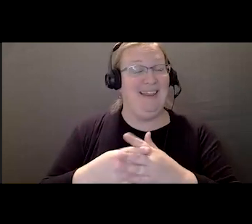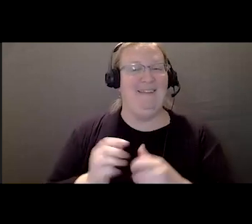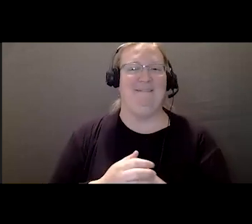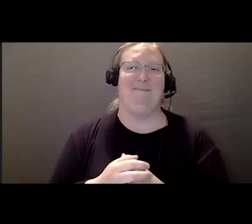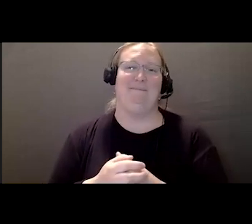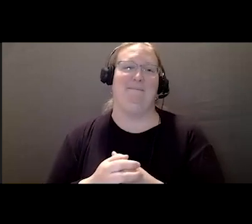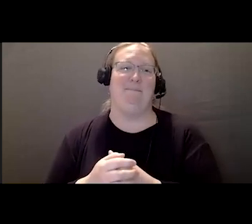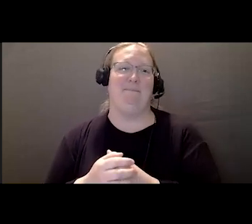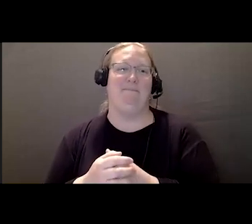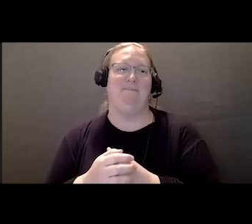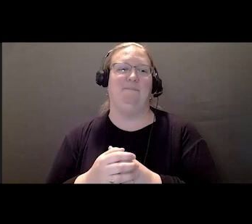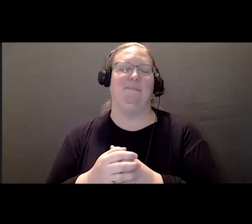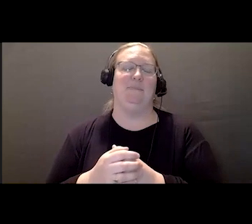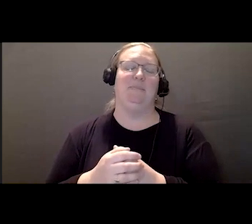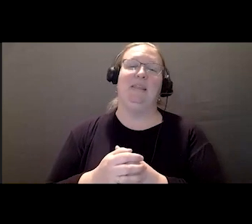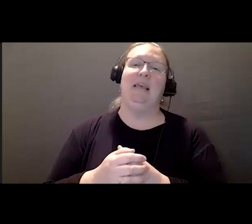So,